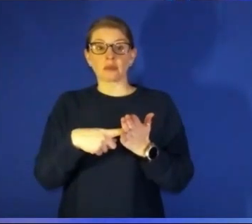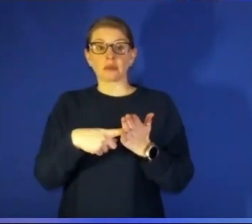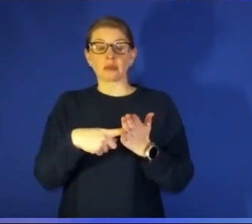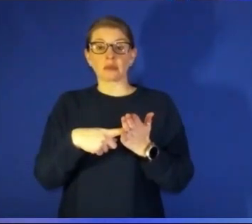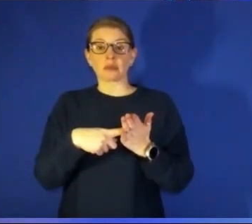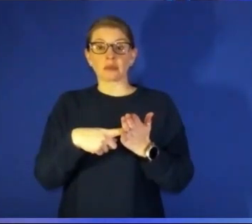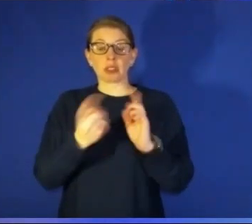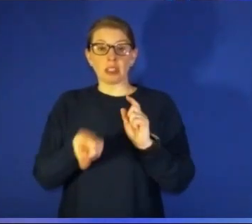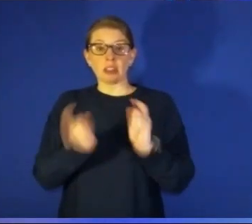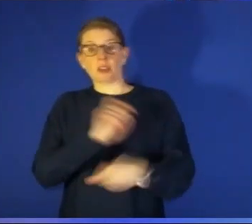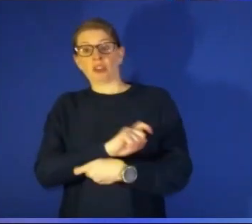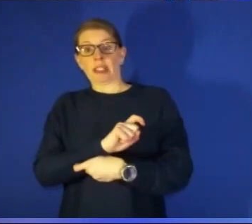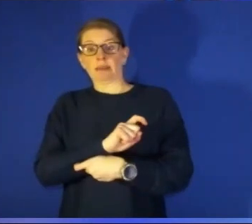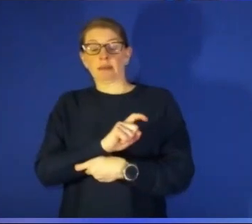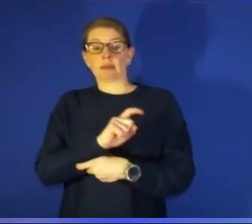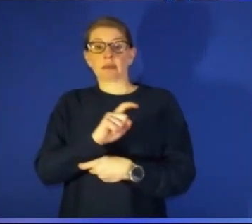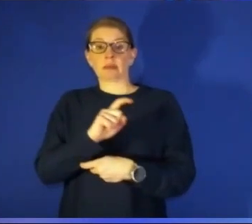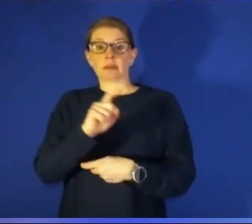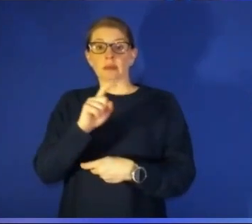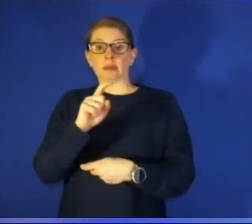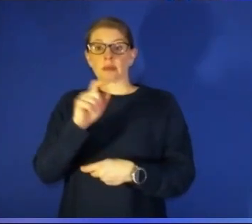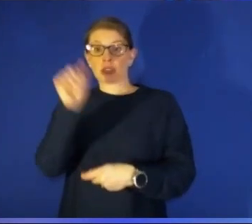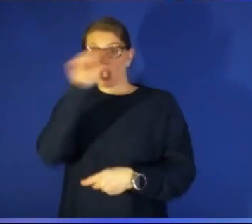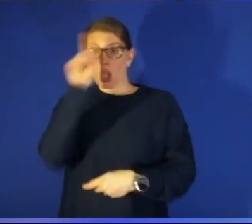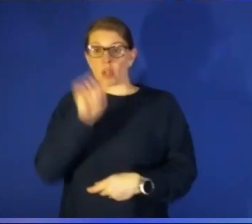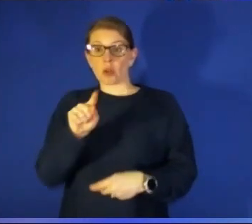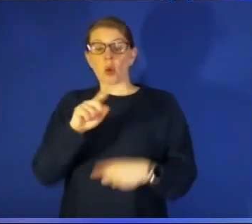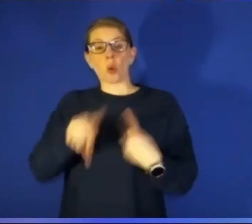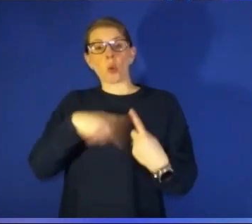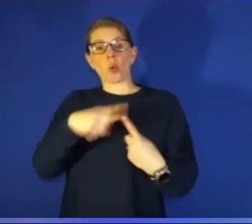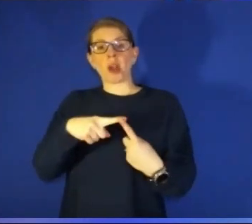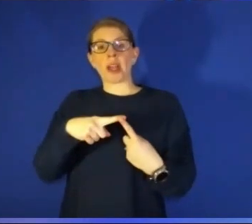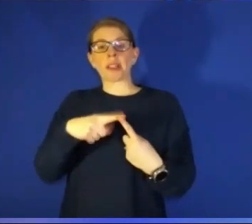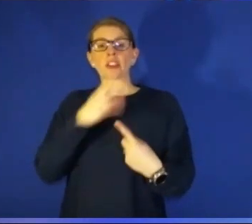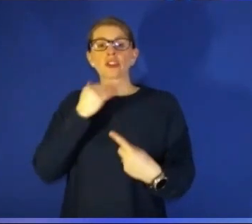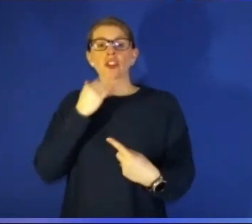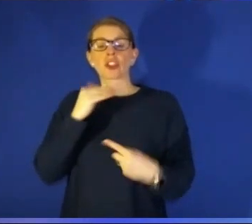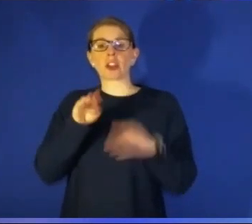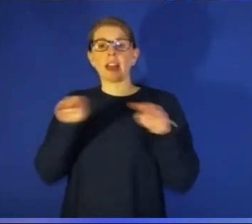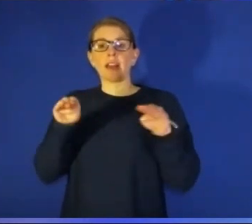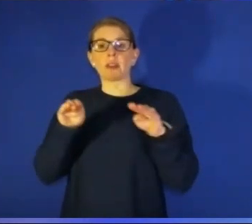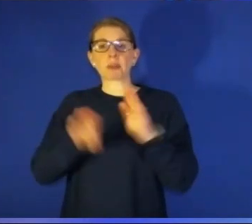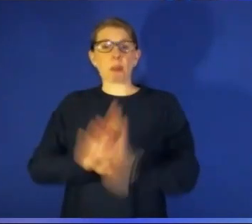the elderly population with Alzheimer when sugar levels run higher?